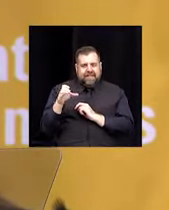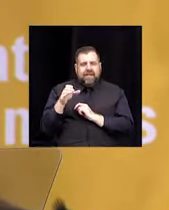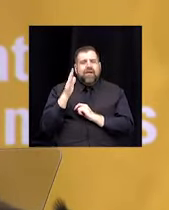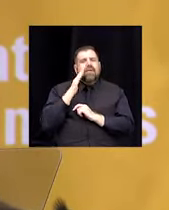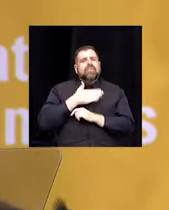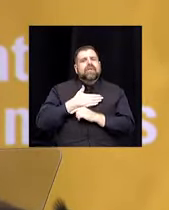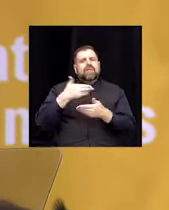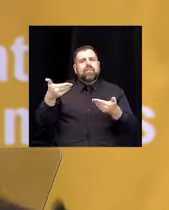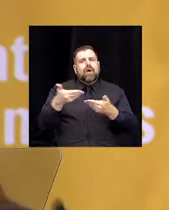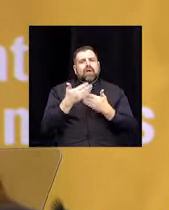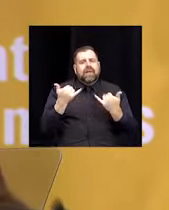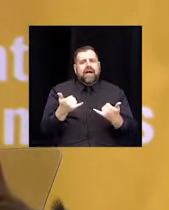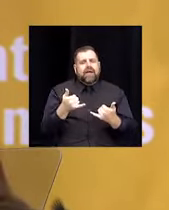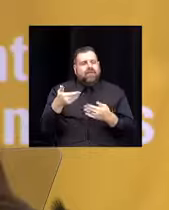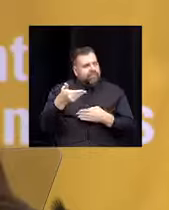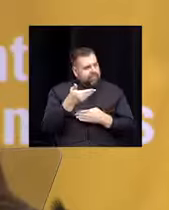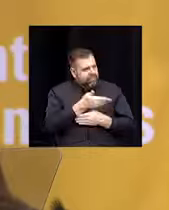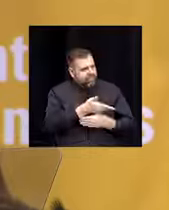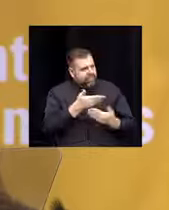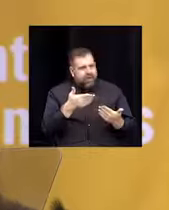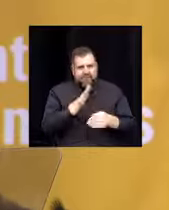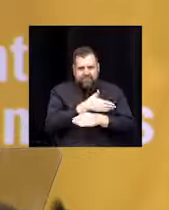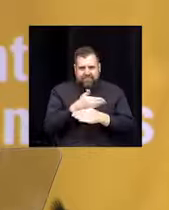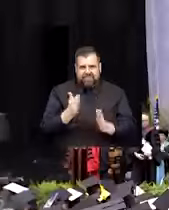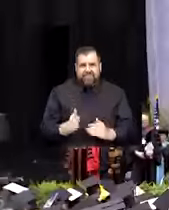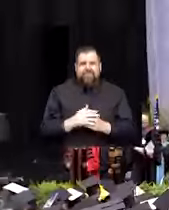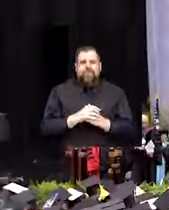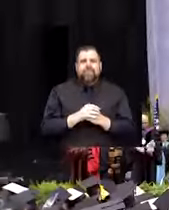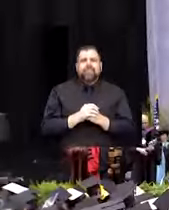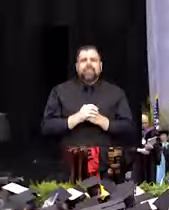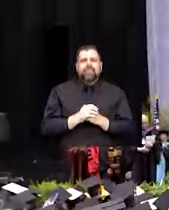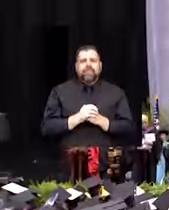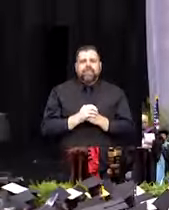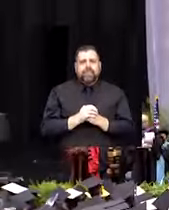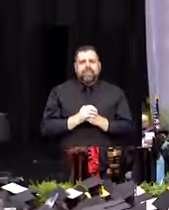in welcoming Ms. Boyd Moore to the stage.